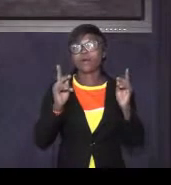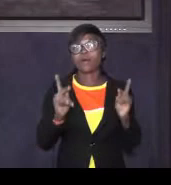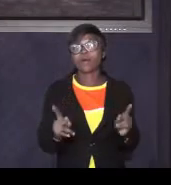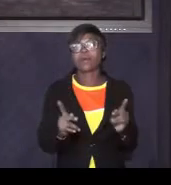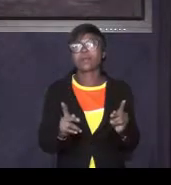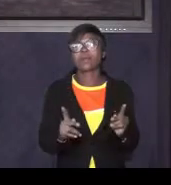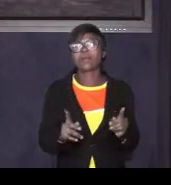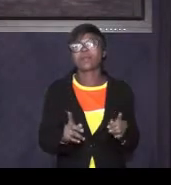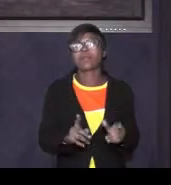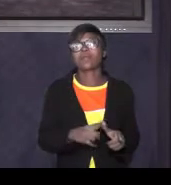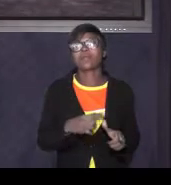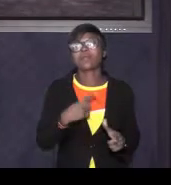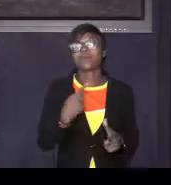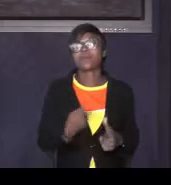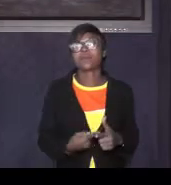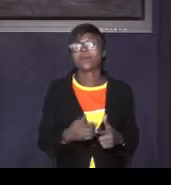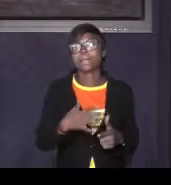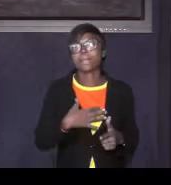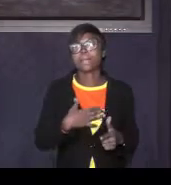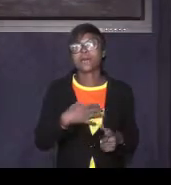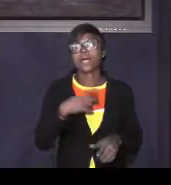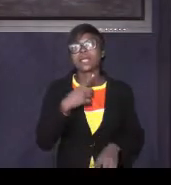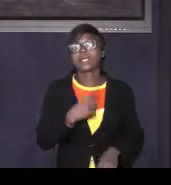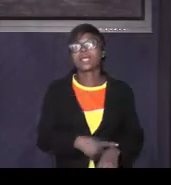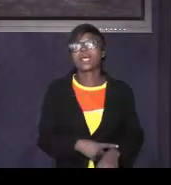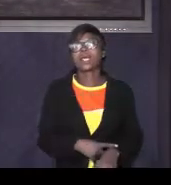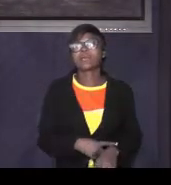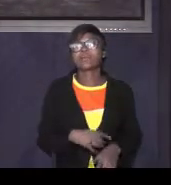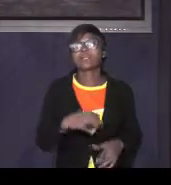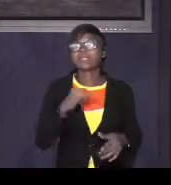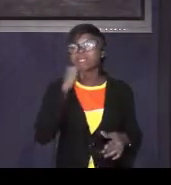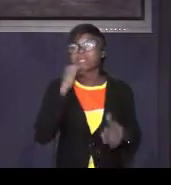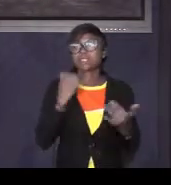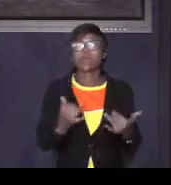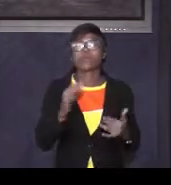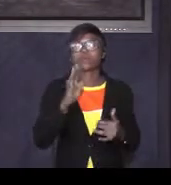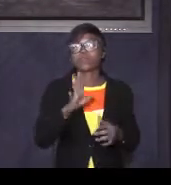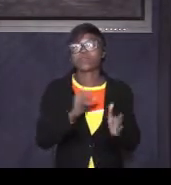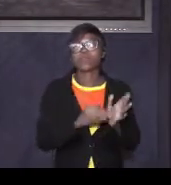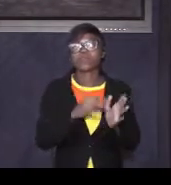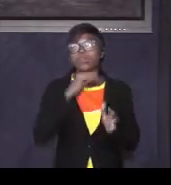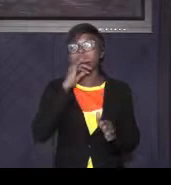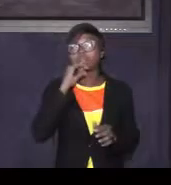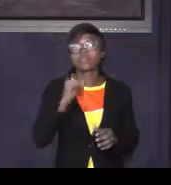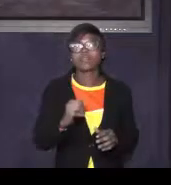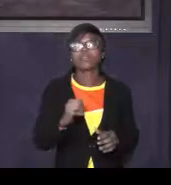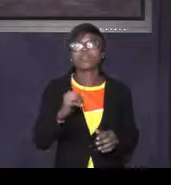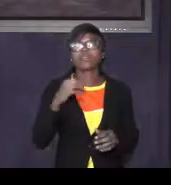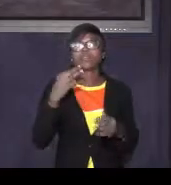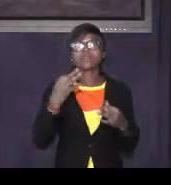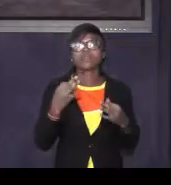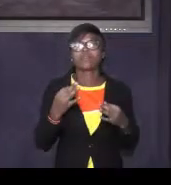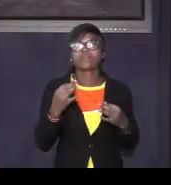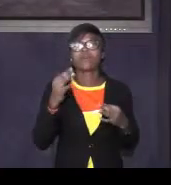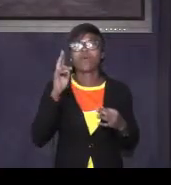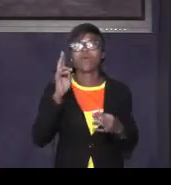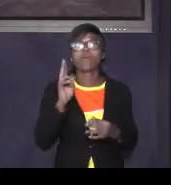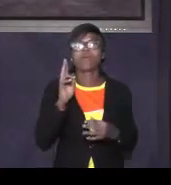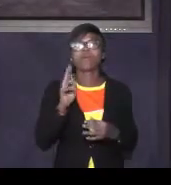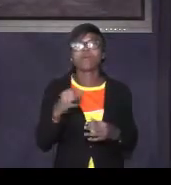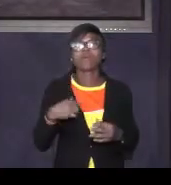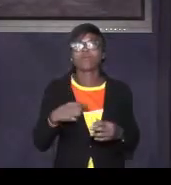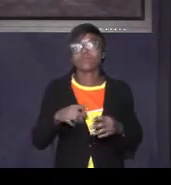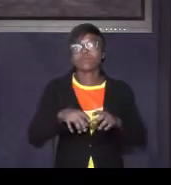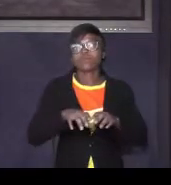Alrighty then, your time is up, my time is now. Were you able to make any headway? Well, we begin, of course, by